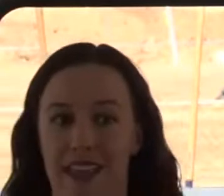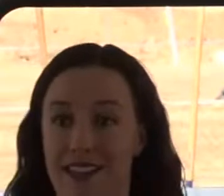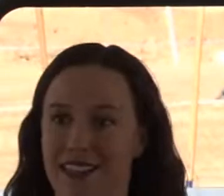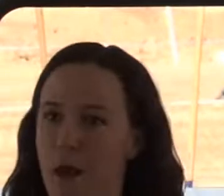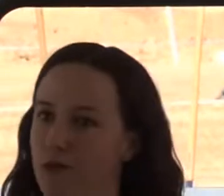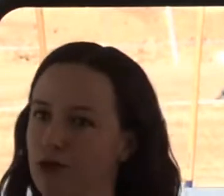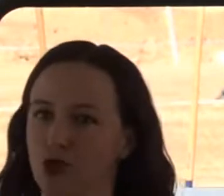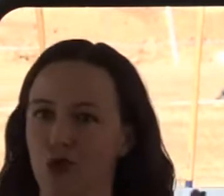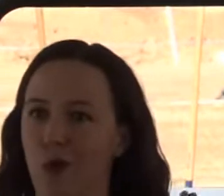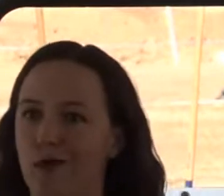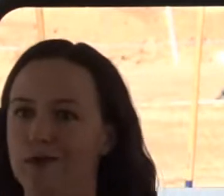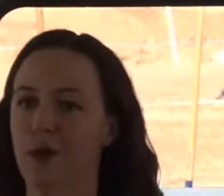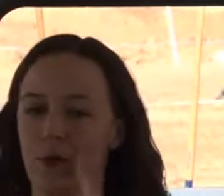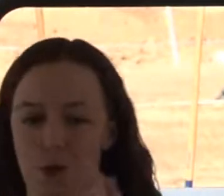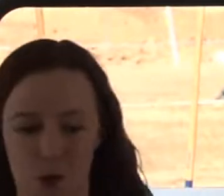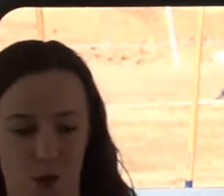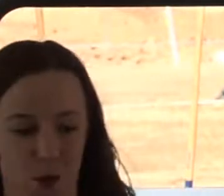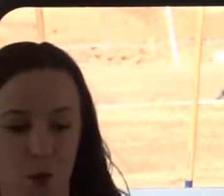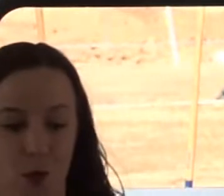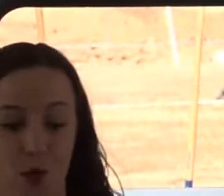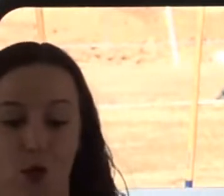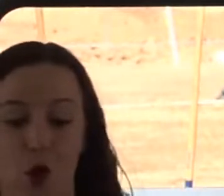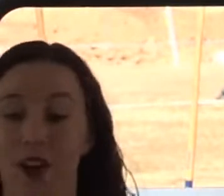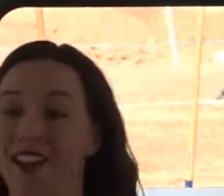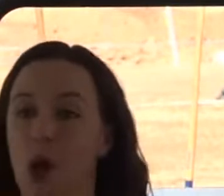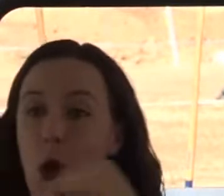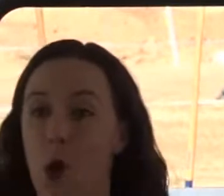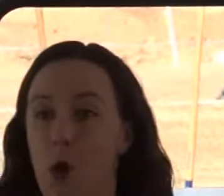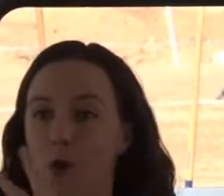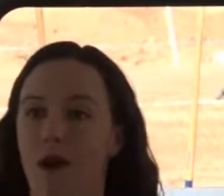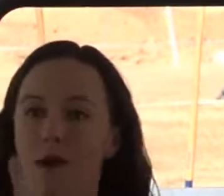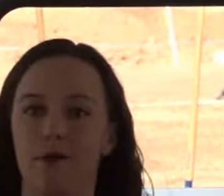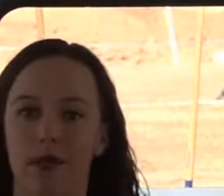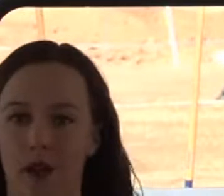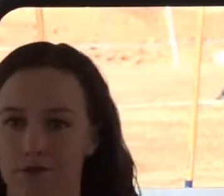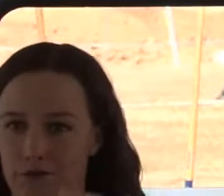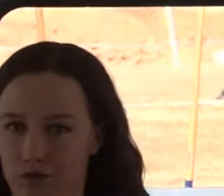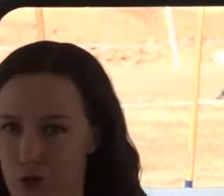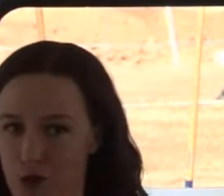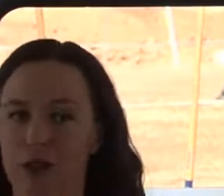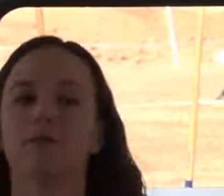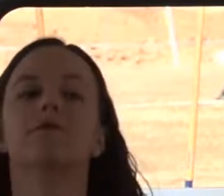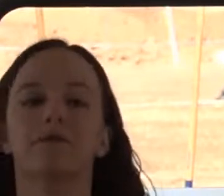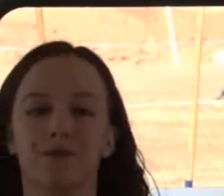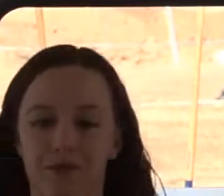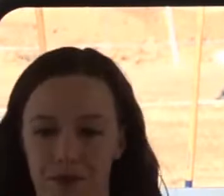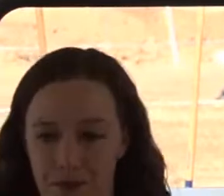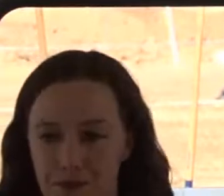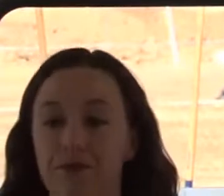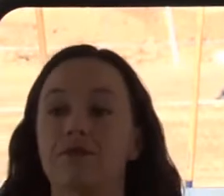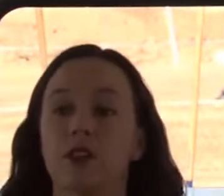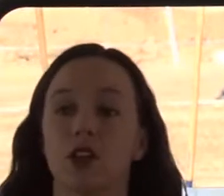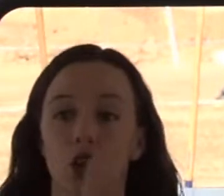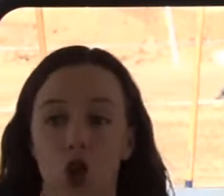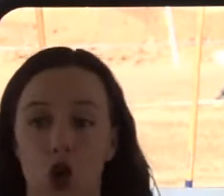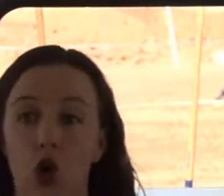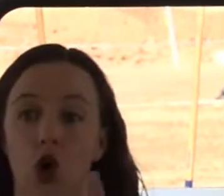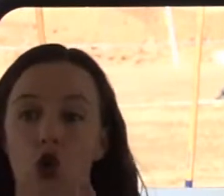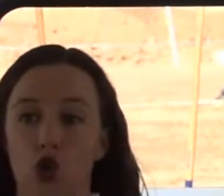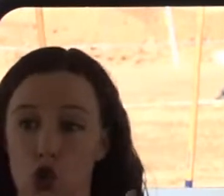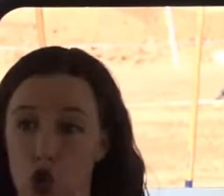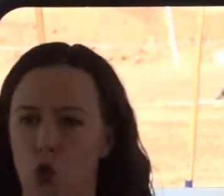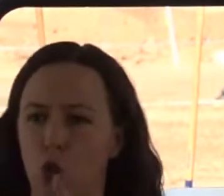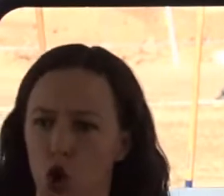for the college, we're starting on this new applied technology building. And Dr. Stewart,